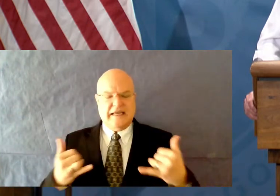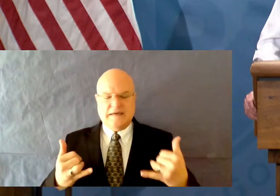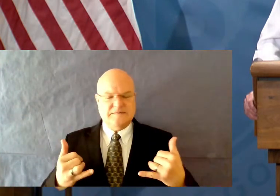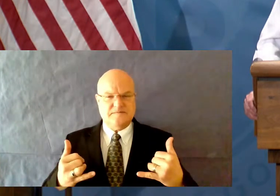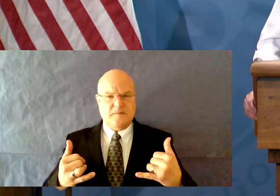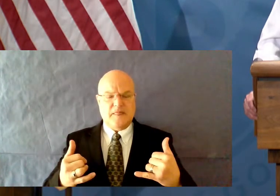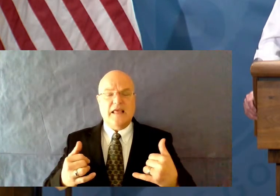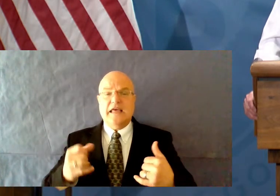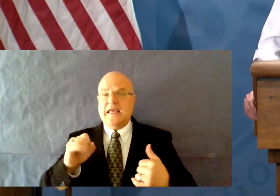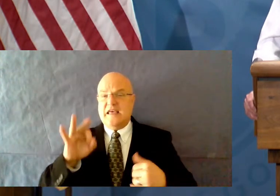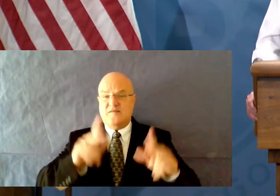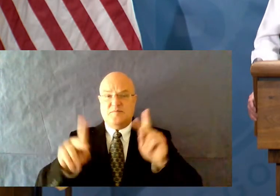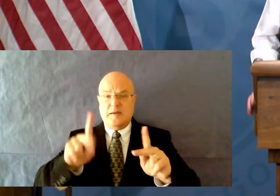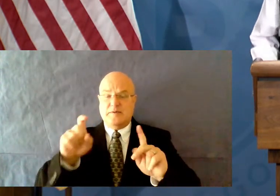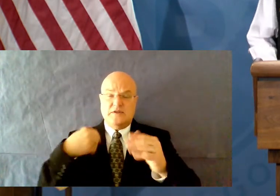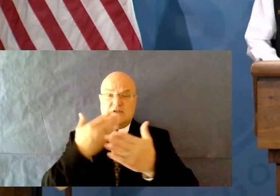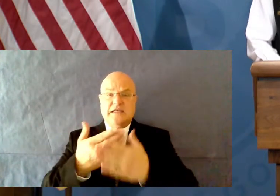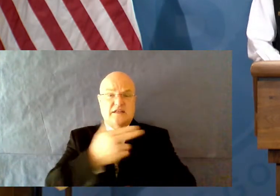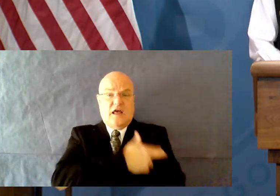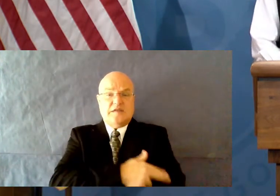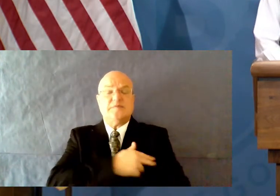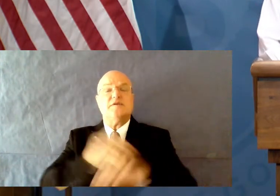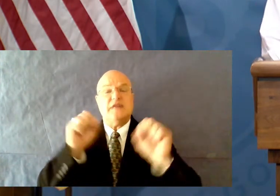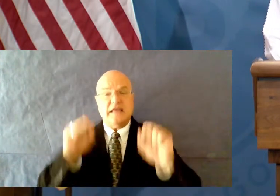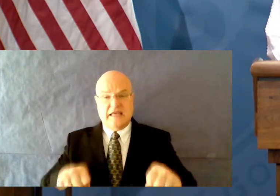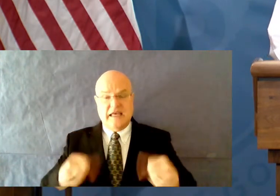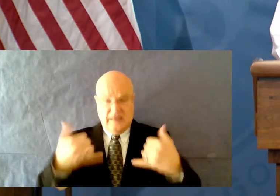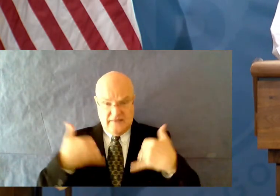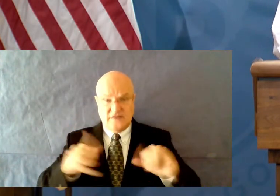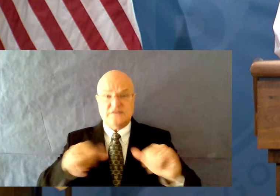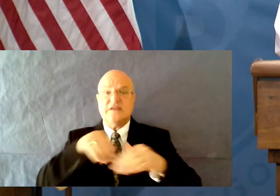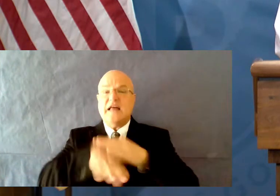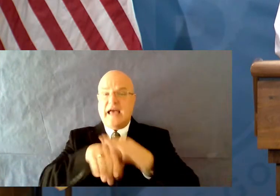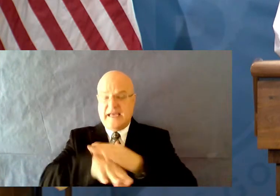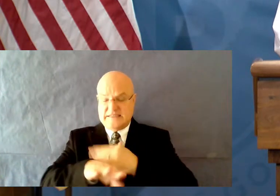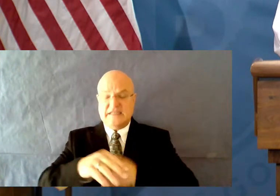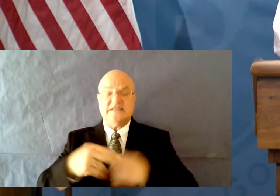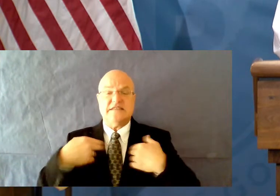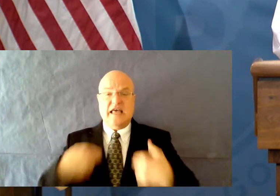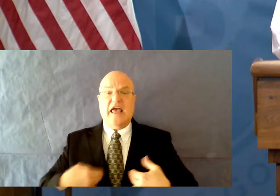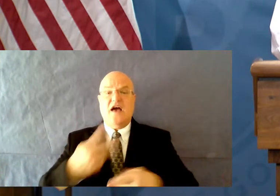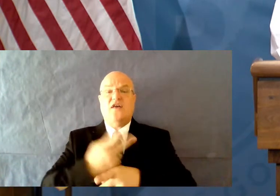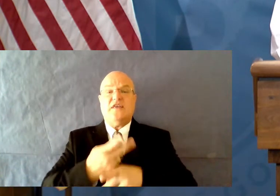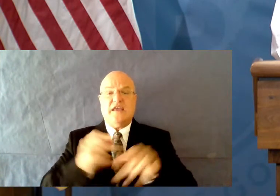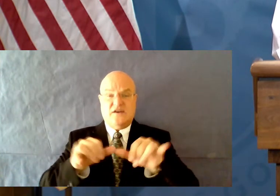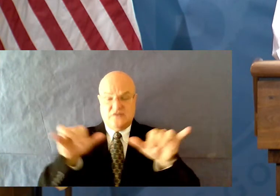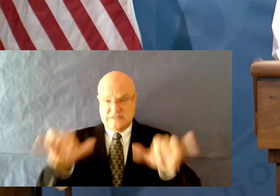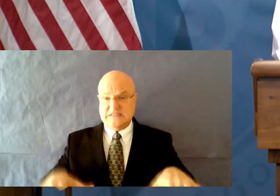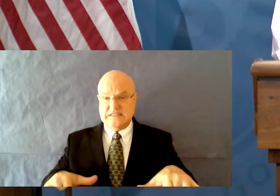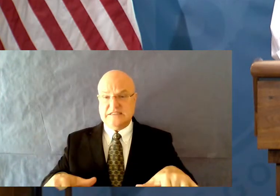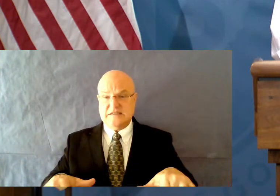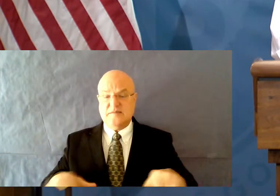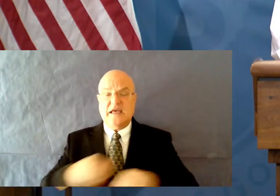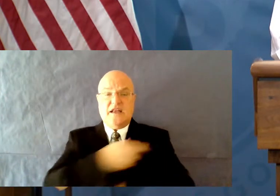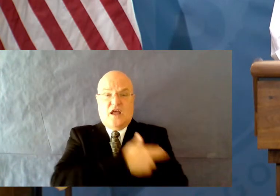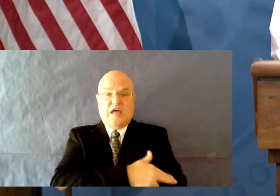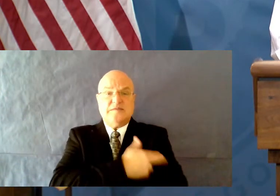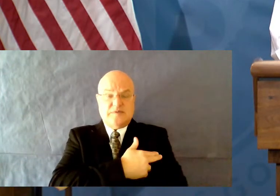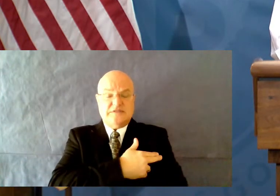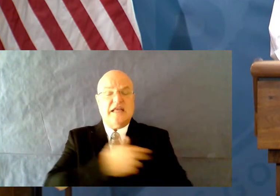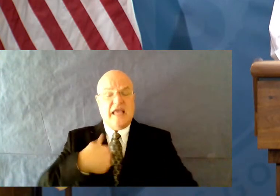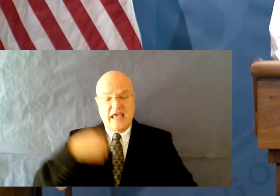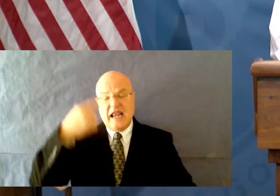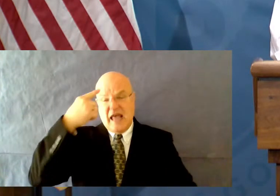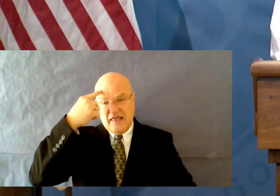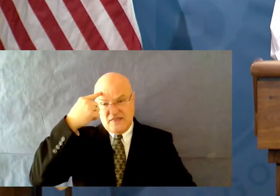not able to reach hospitals. So I think that there's still access to the healthcare system and hospitalizations. And I think our reduction